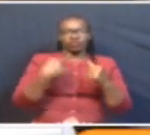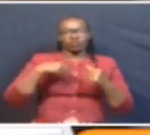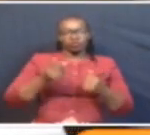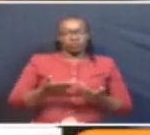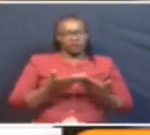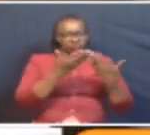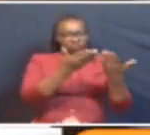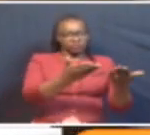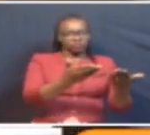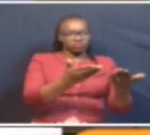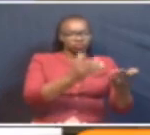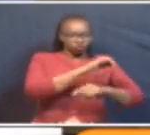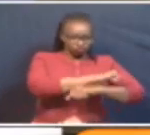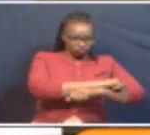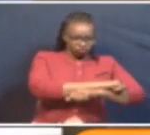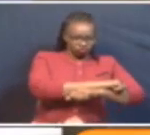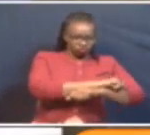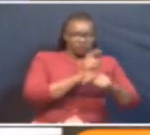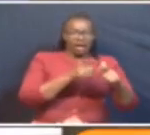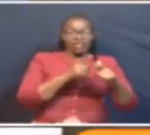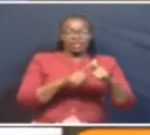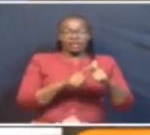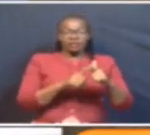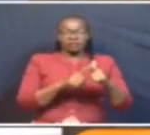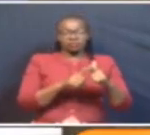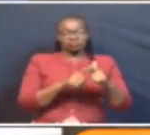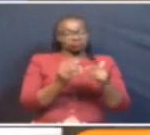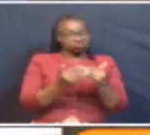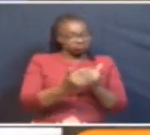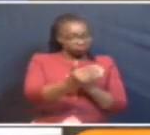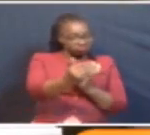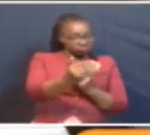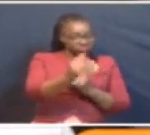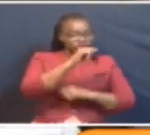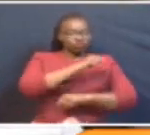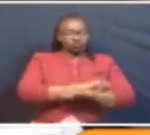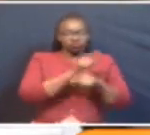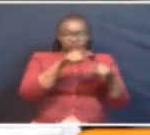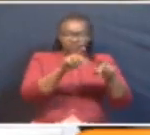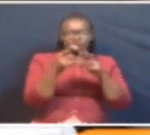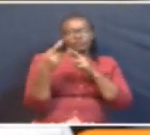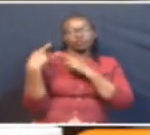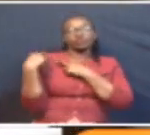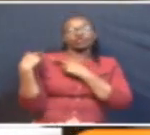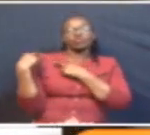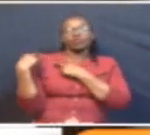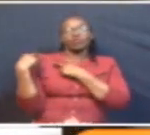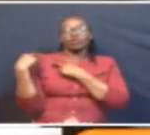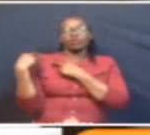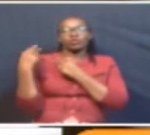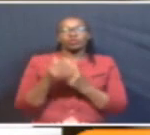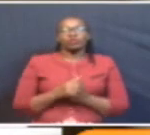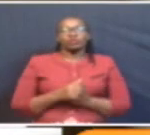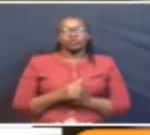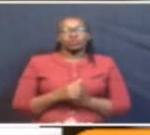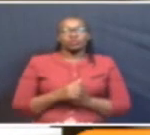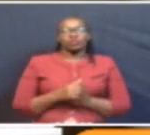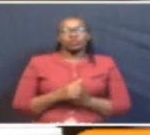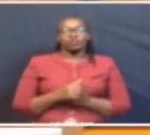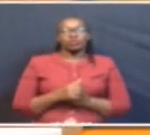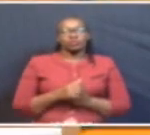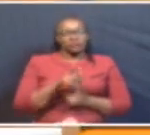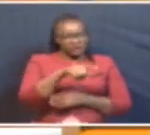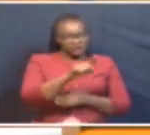To our knowledge, from there the school took up the responsibility. From there on they were the custodian of the